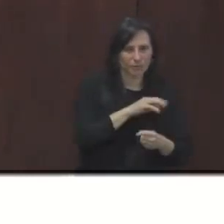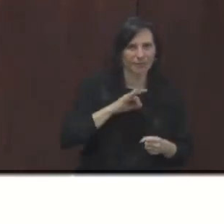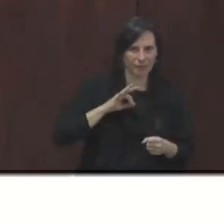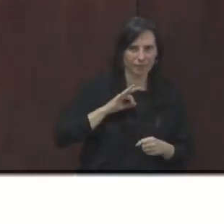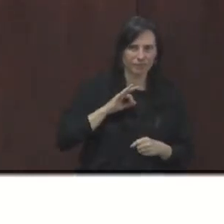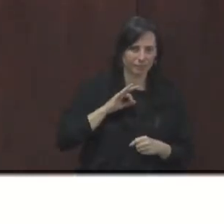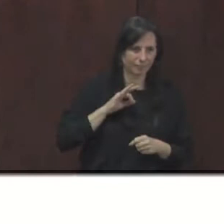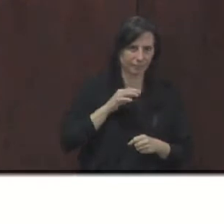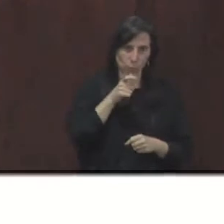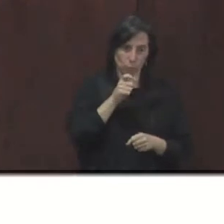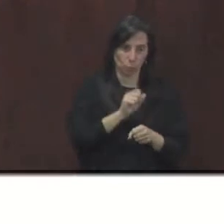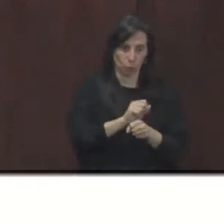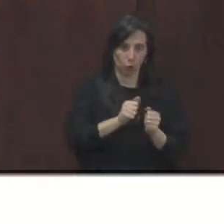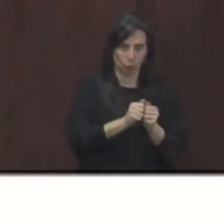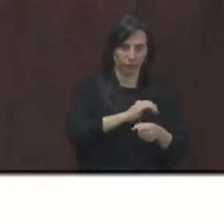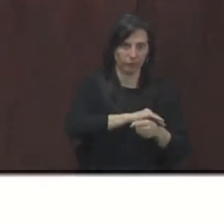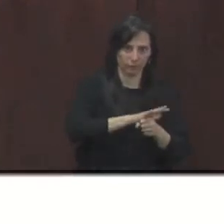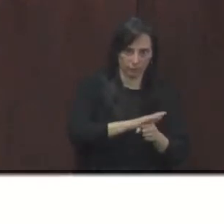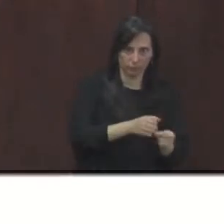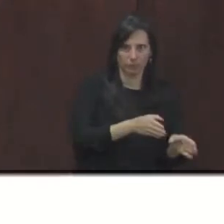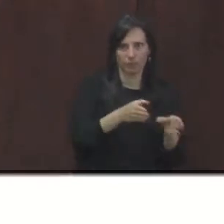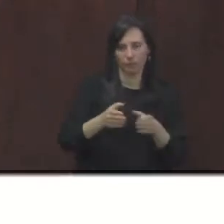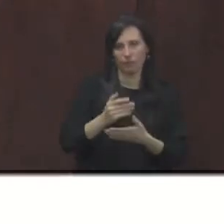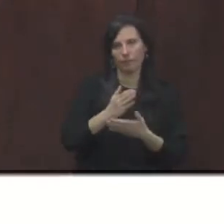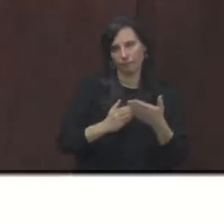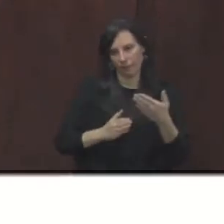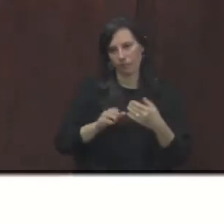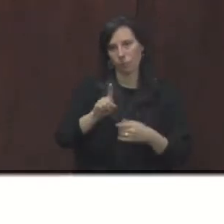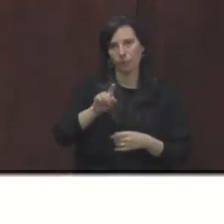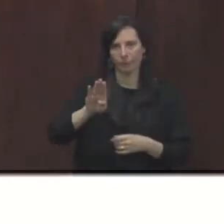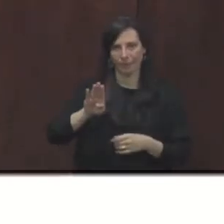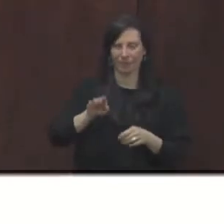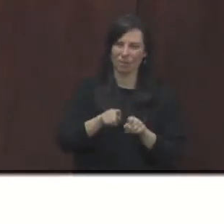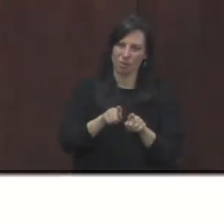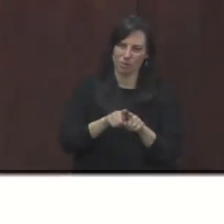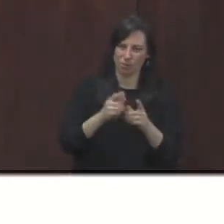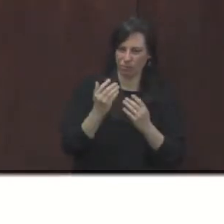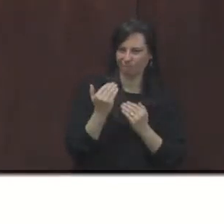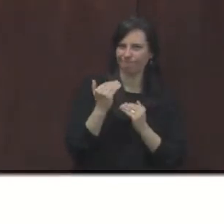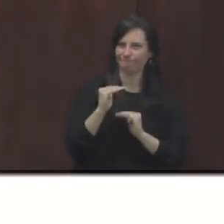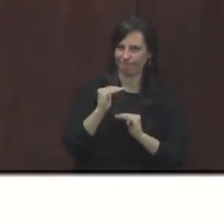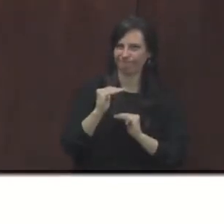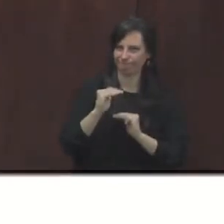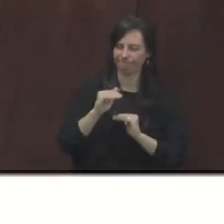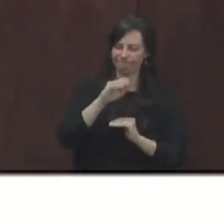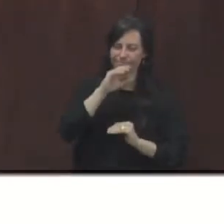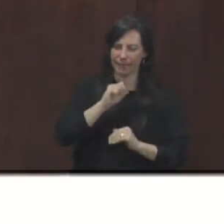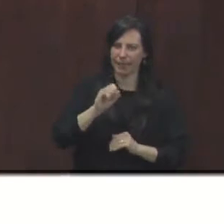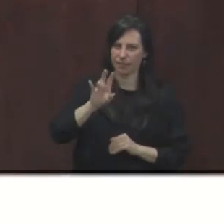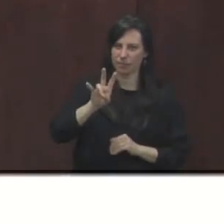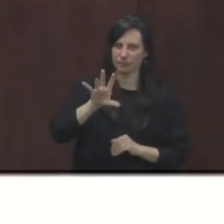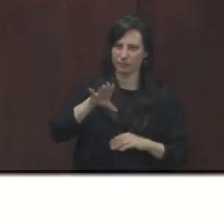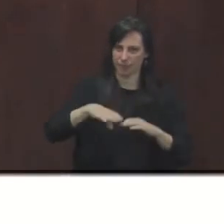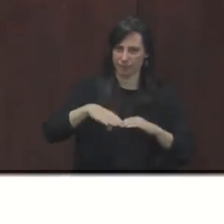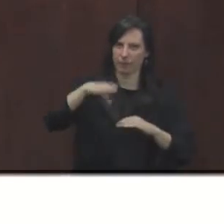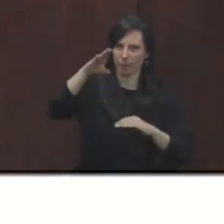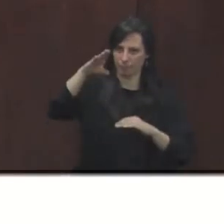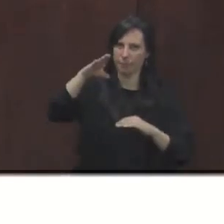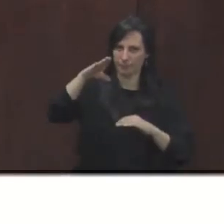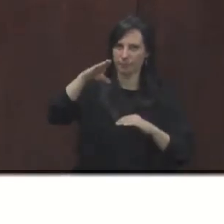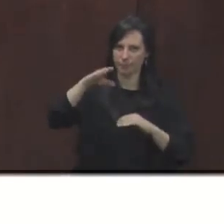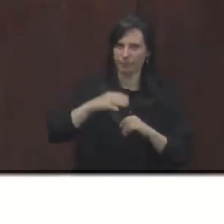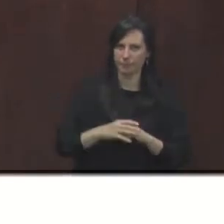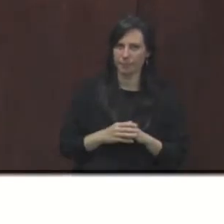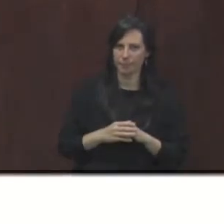working with COVID. Phase 1B, Group 1, is also very restrictive to that 75 and older, and we'll be finalizing